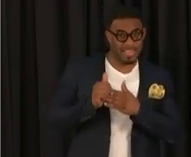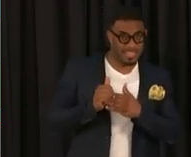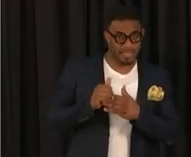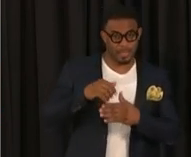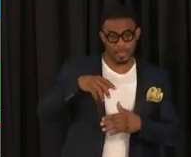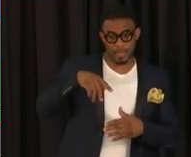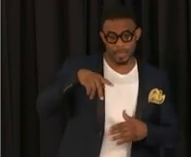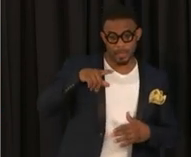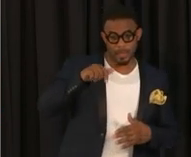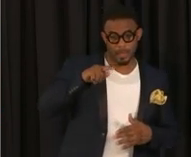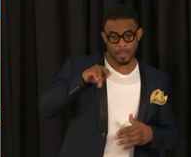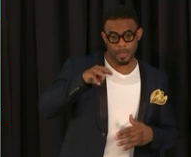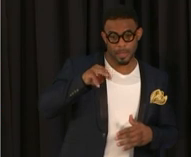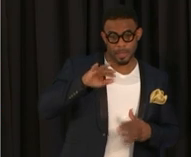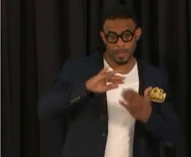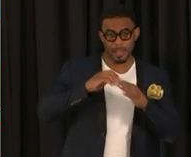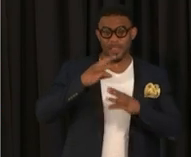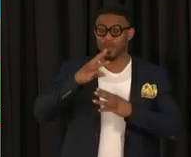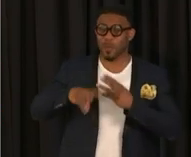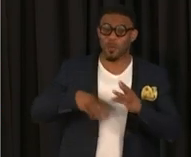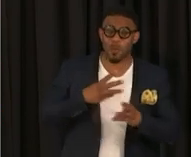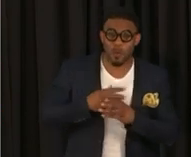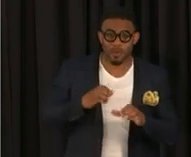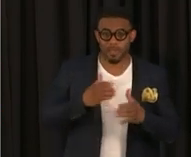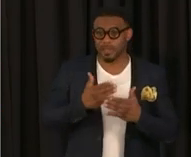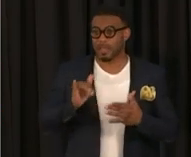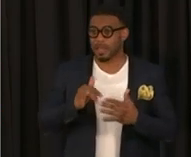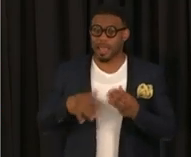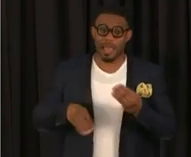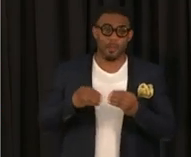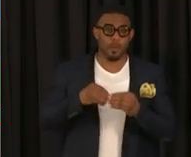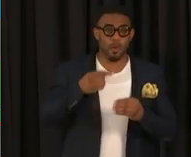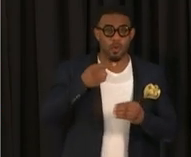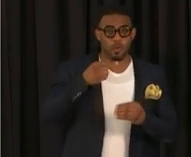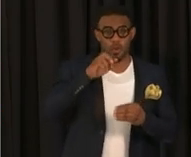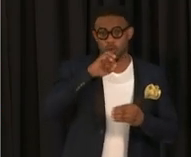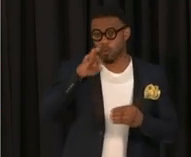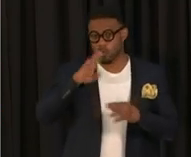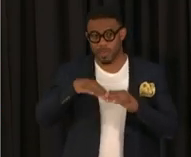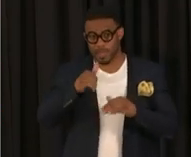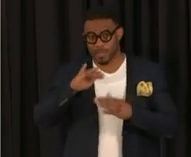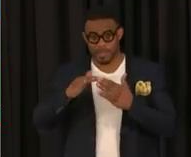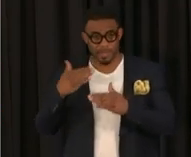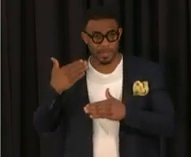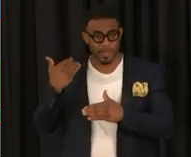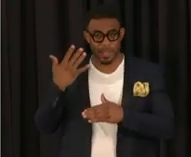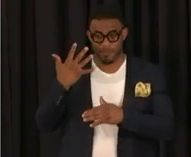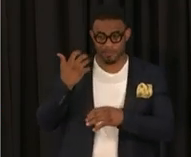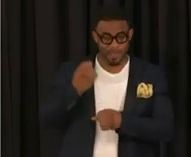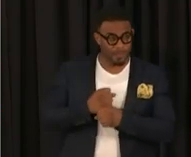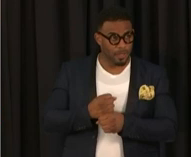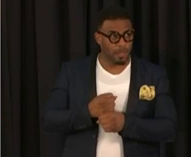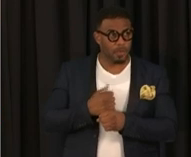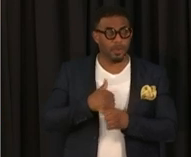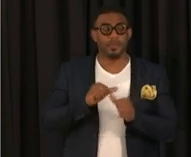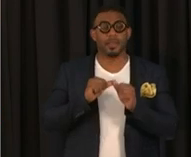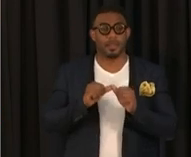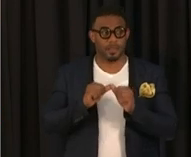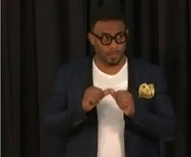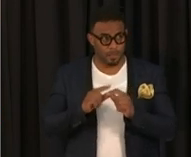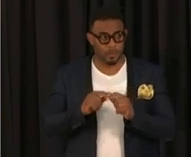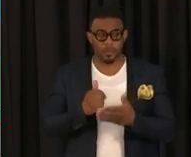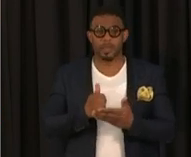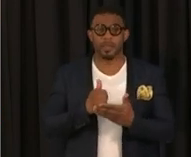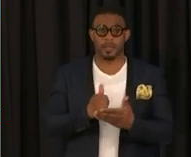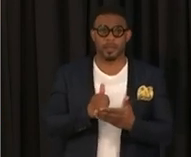LEED Platinum city in the world. We have done things like added more green roofs than any city over the past 5 years, and we've